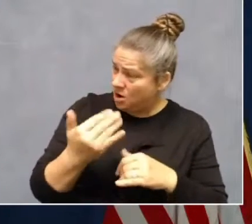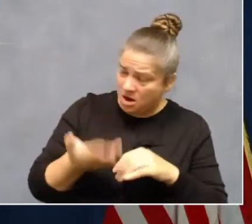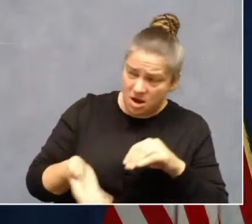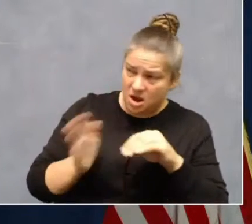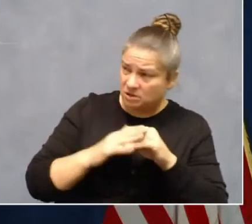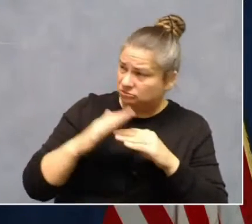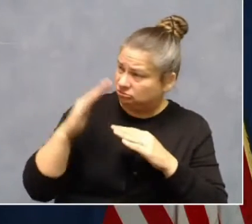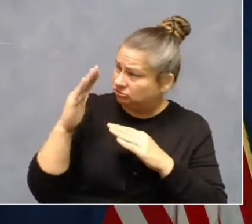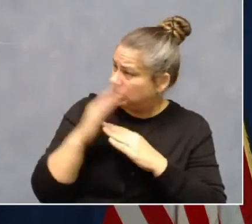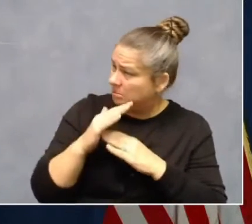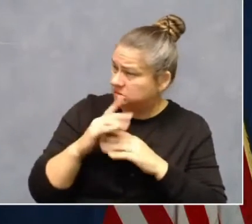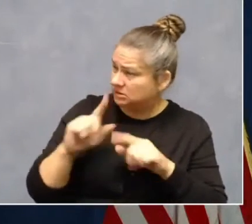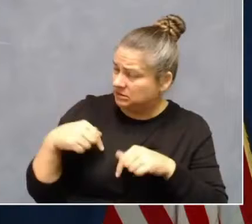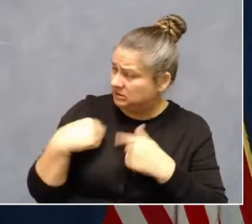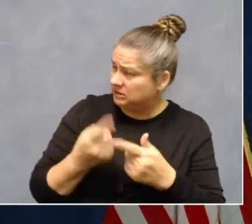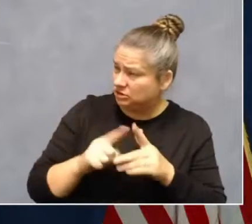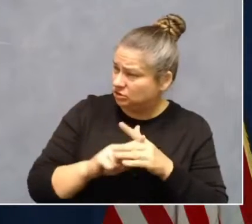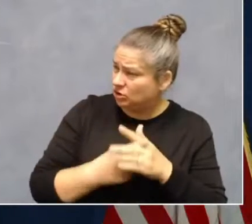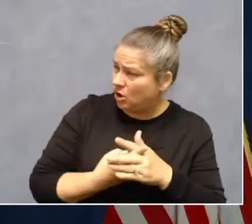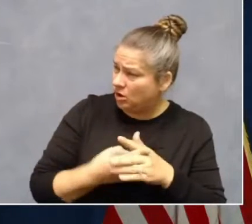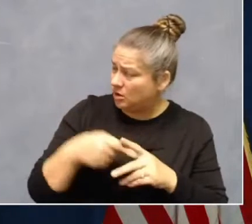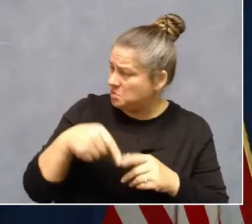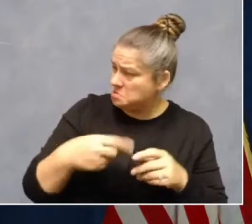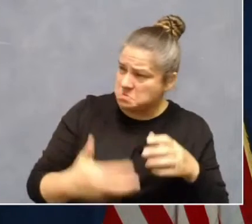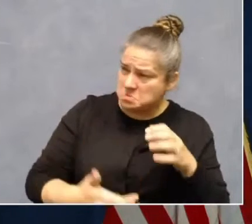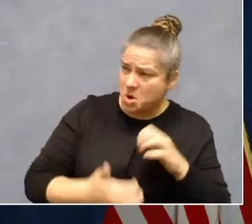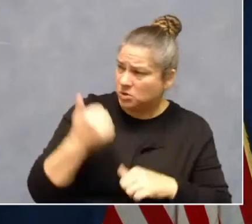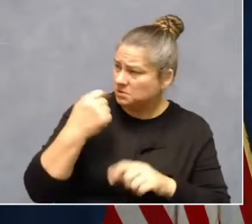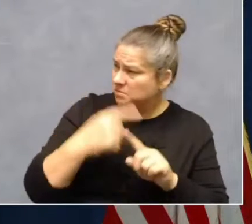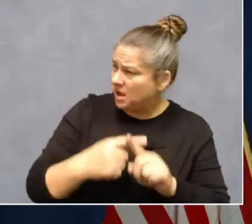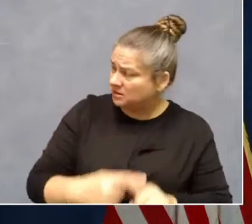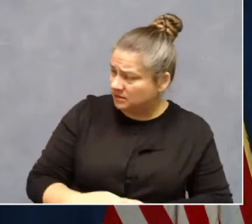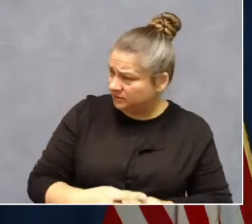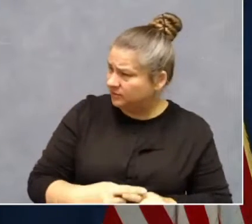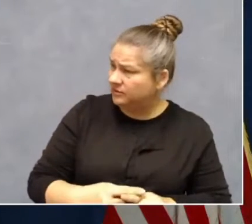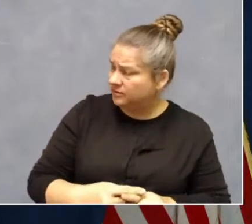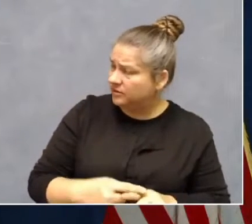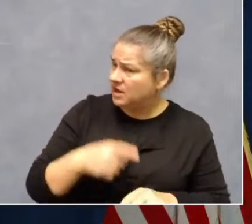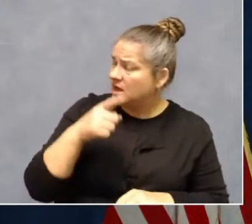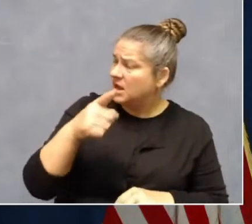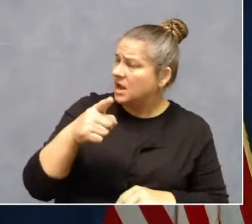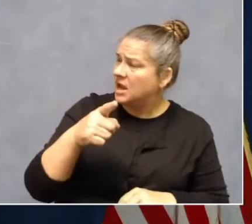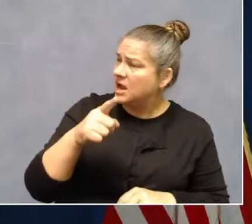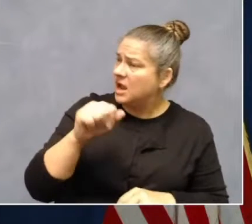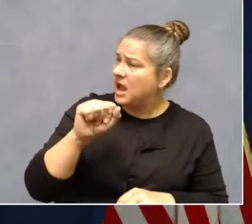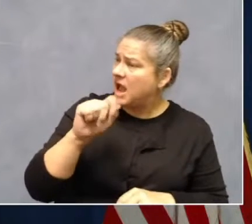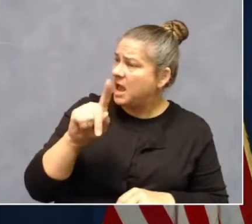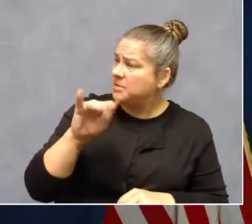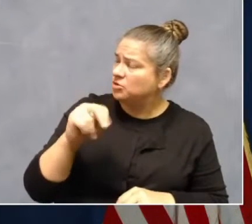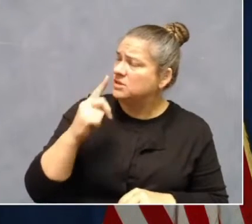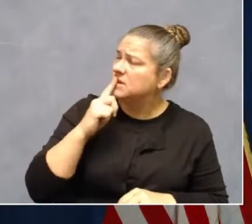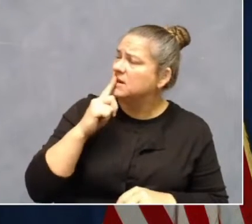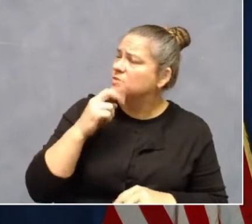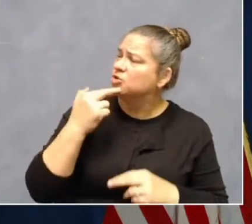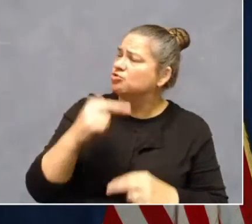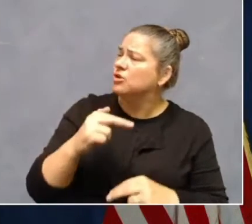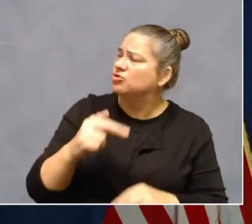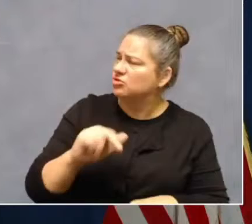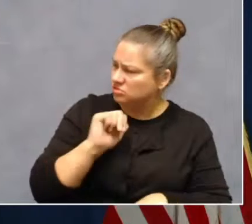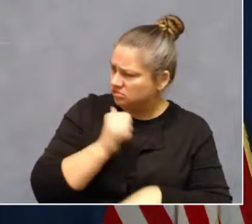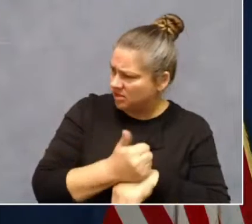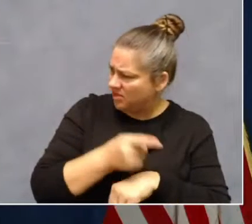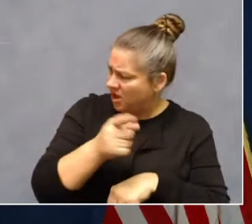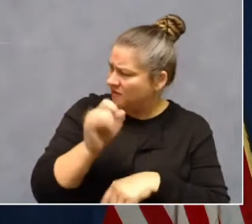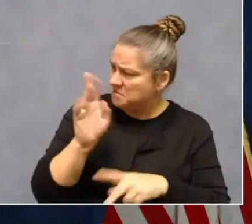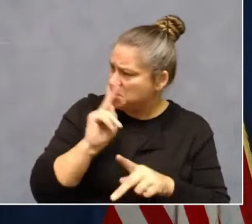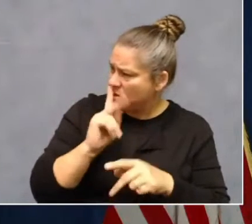since the pandemic began. And the administration has said restrictions that are in place are enough if people would follow them. Why